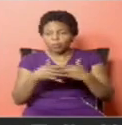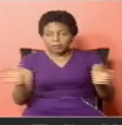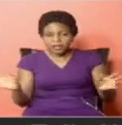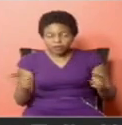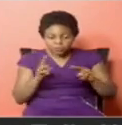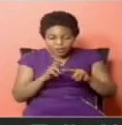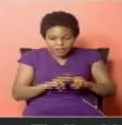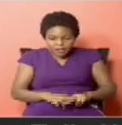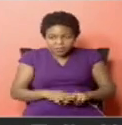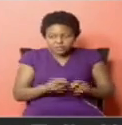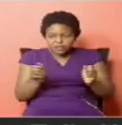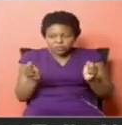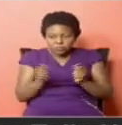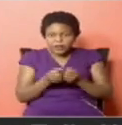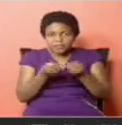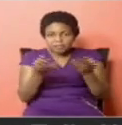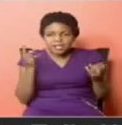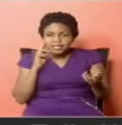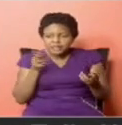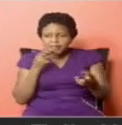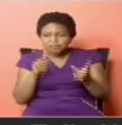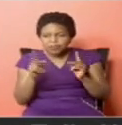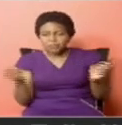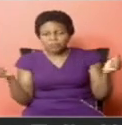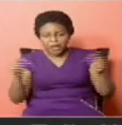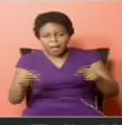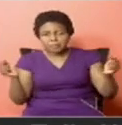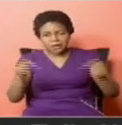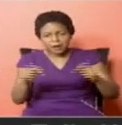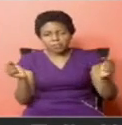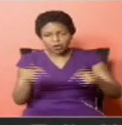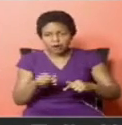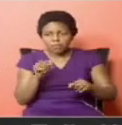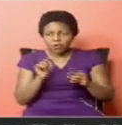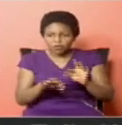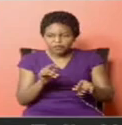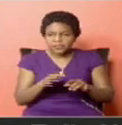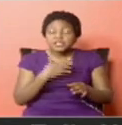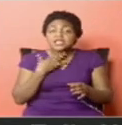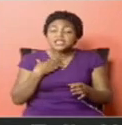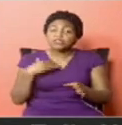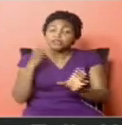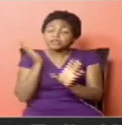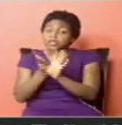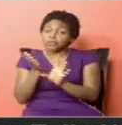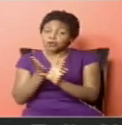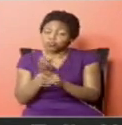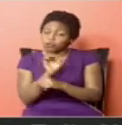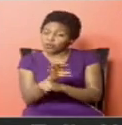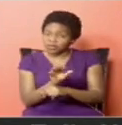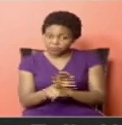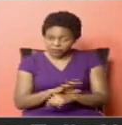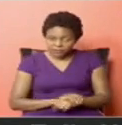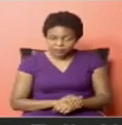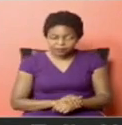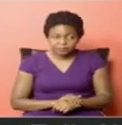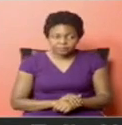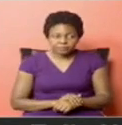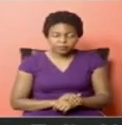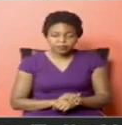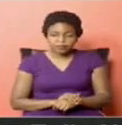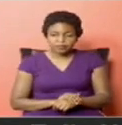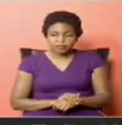lockdown, we had to sit down with a lot of deaf people who kept coming into our office in need of psychological counseling.